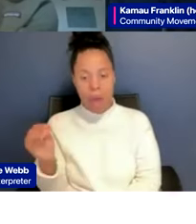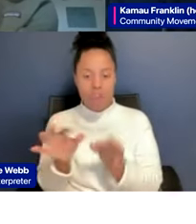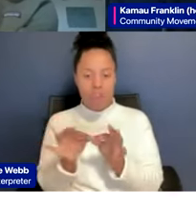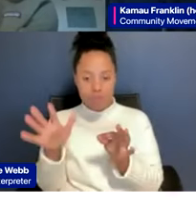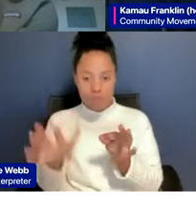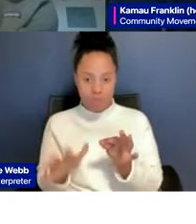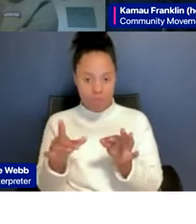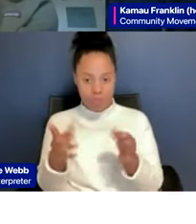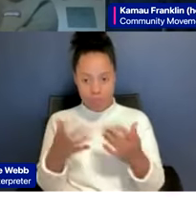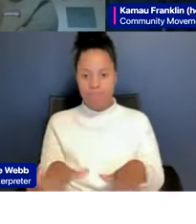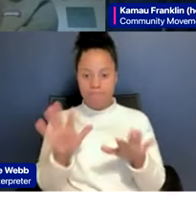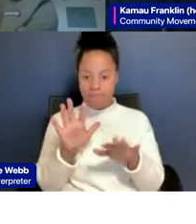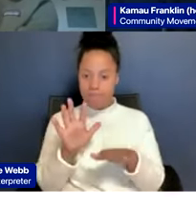5:30.